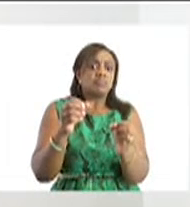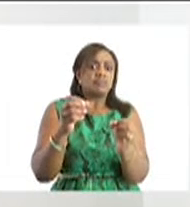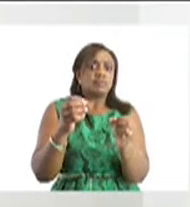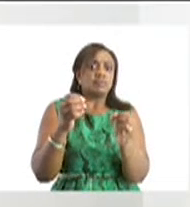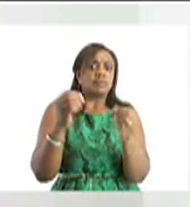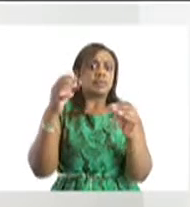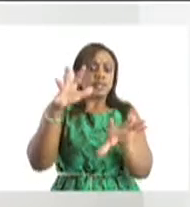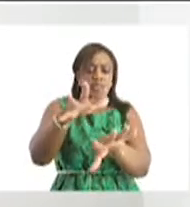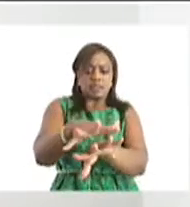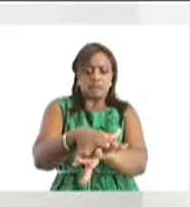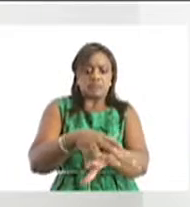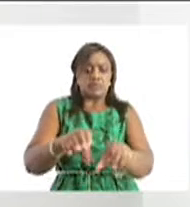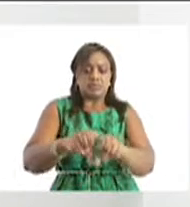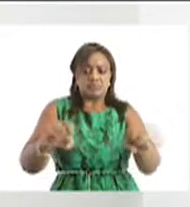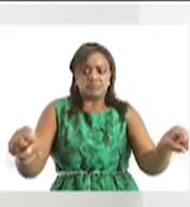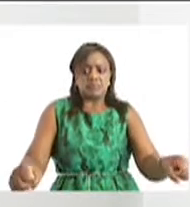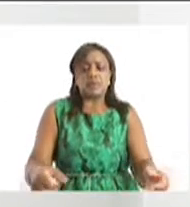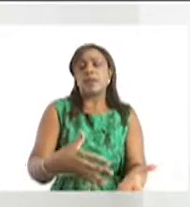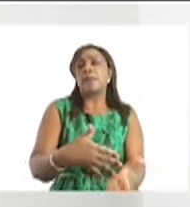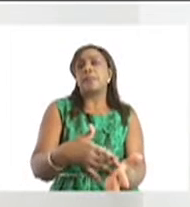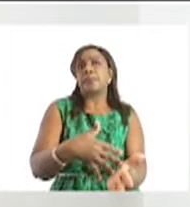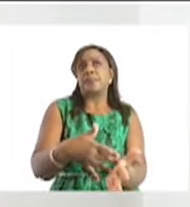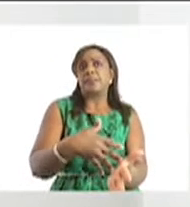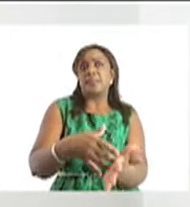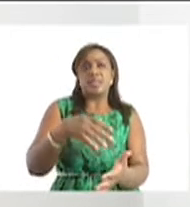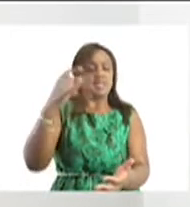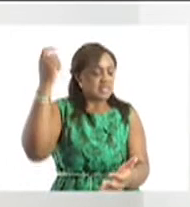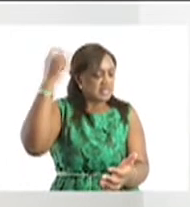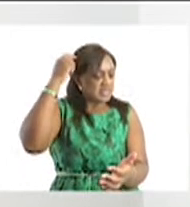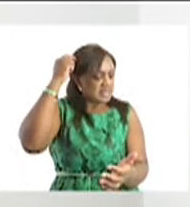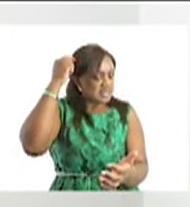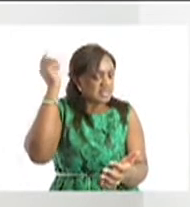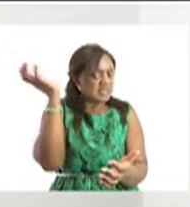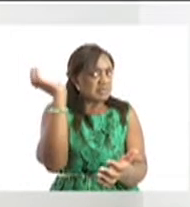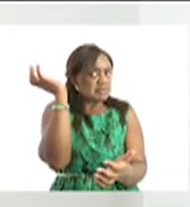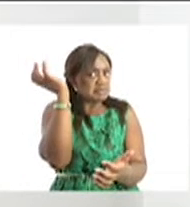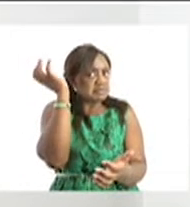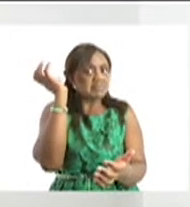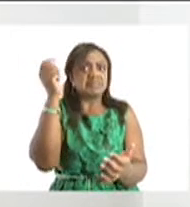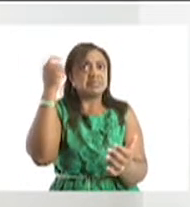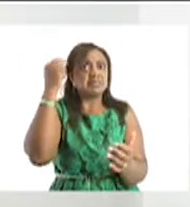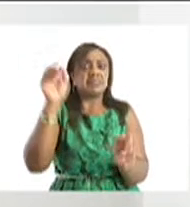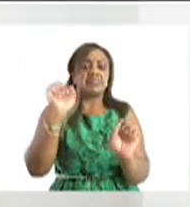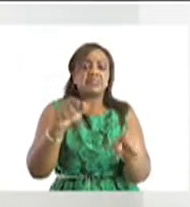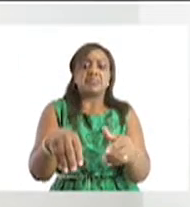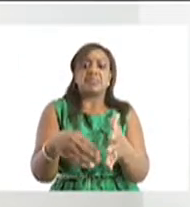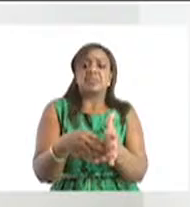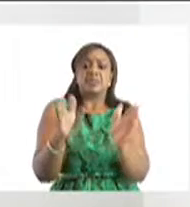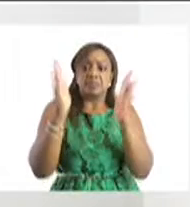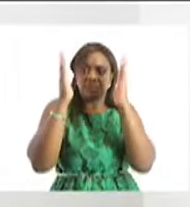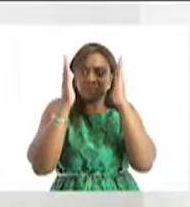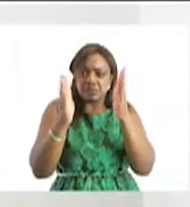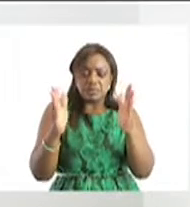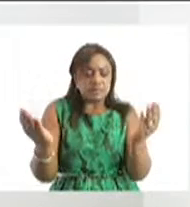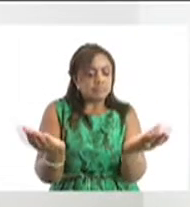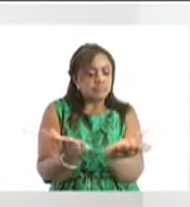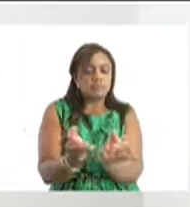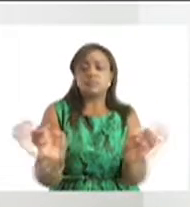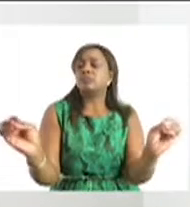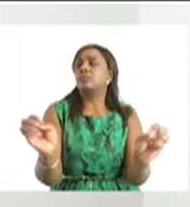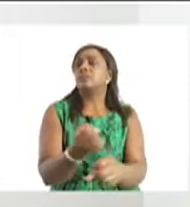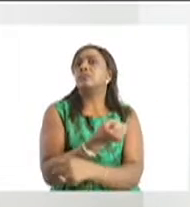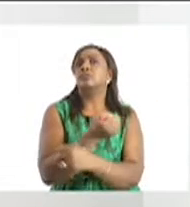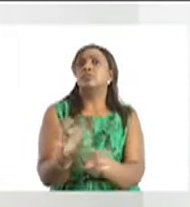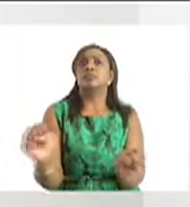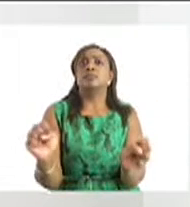nervous system, which will result in poor concentration in class, or maybe a child